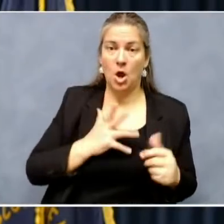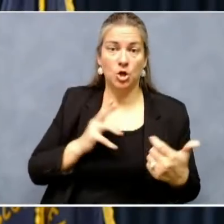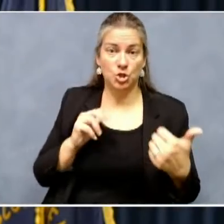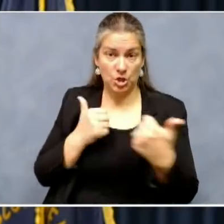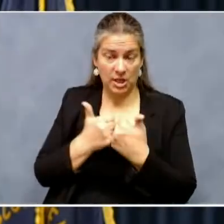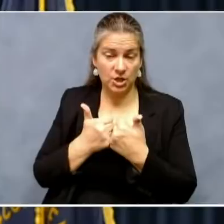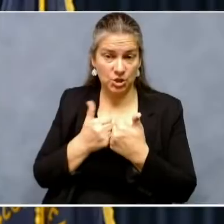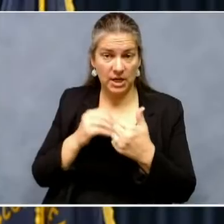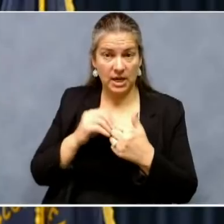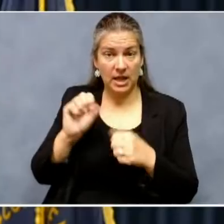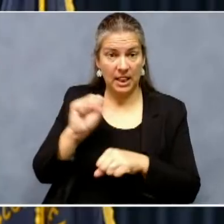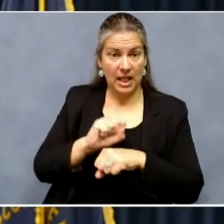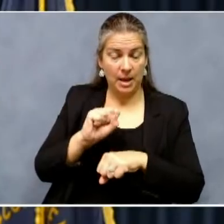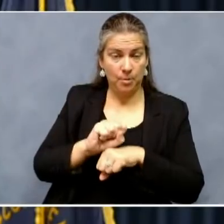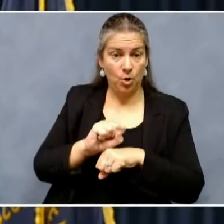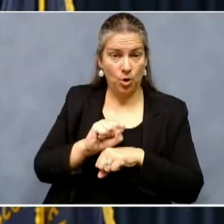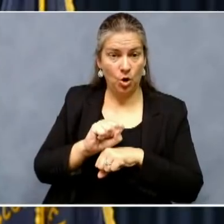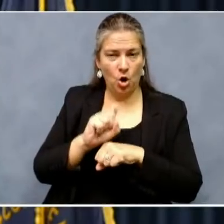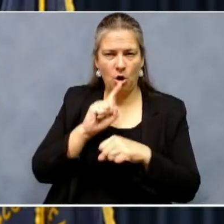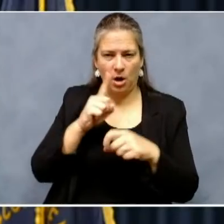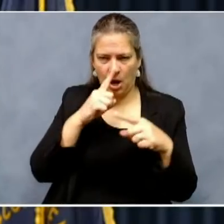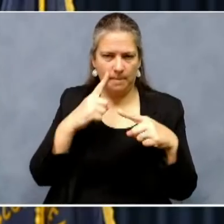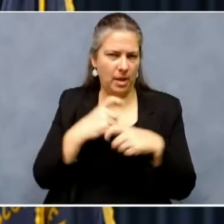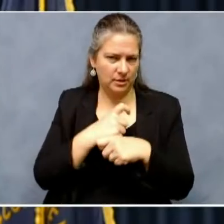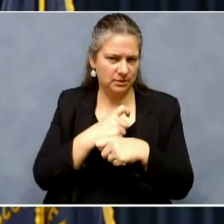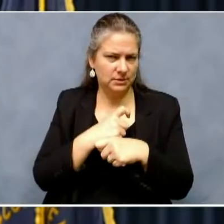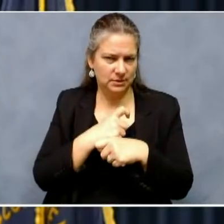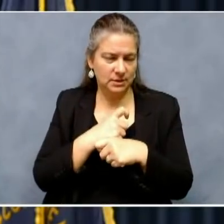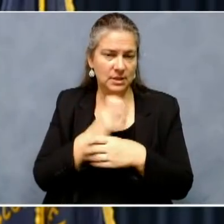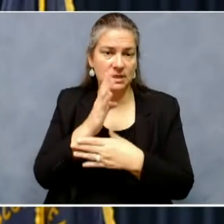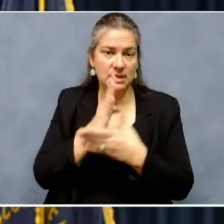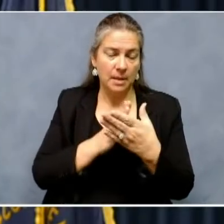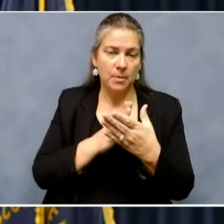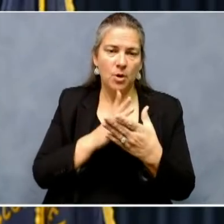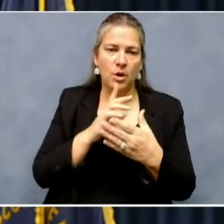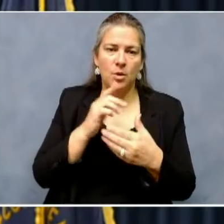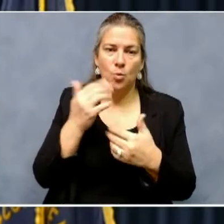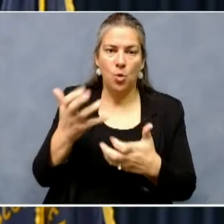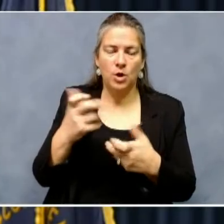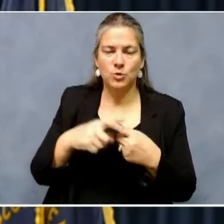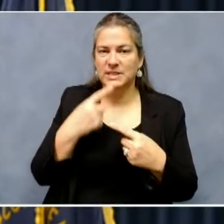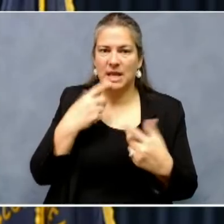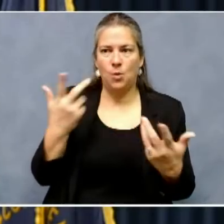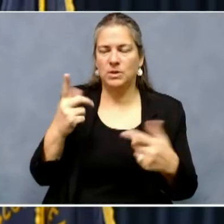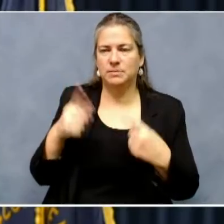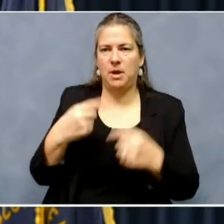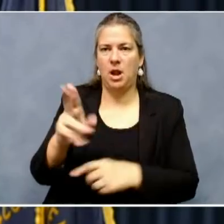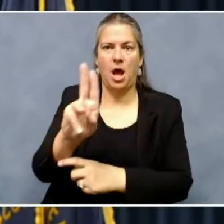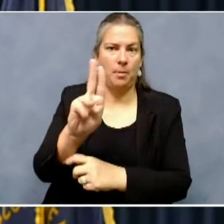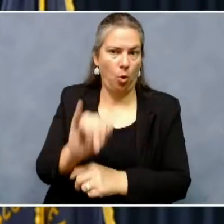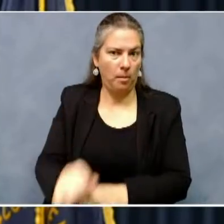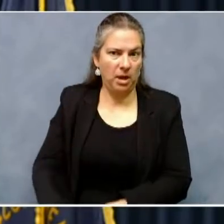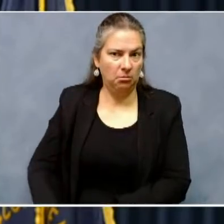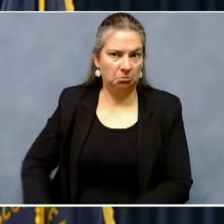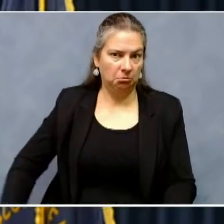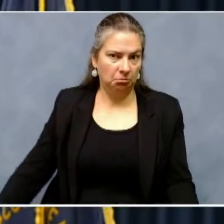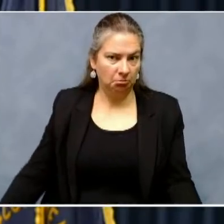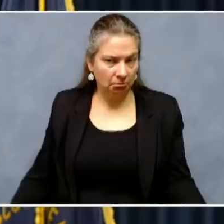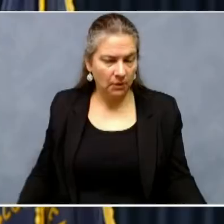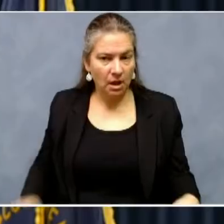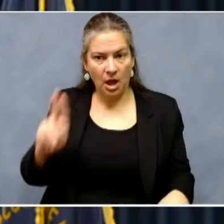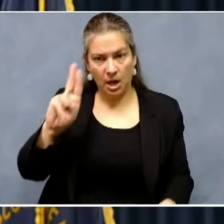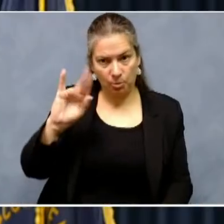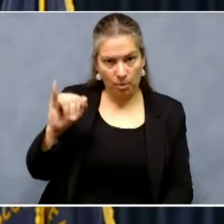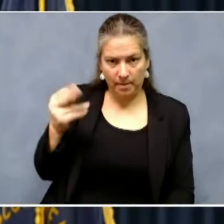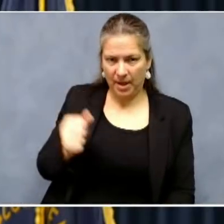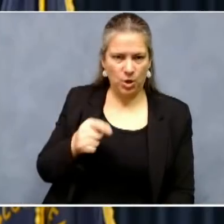labor market are complex. Some folks, remember, just wanted to say it was about unemployment and the unemployment pay. You can't